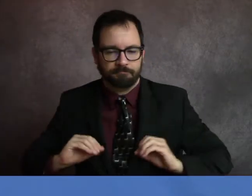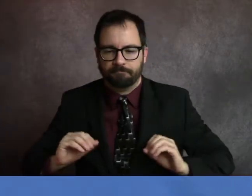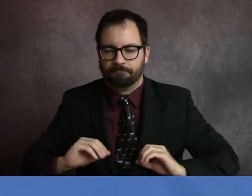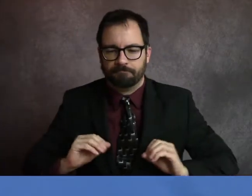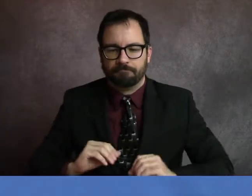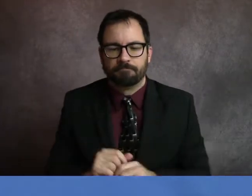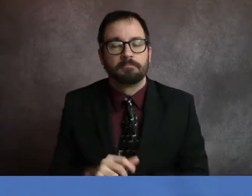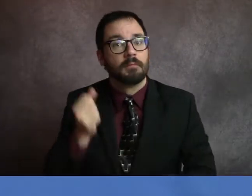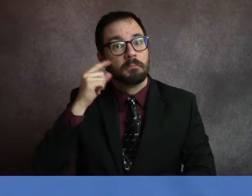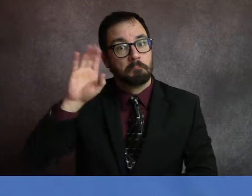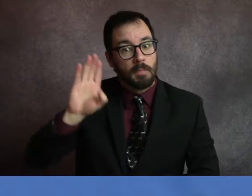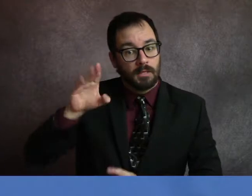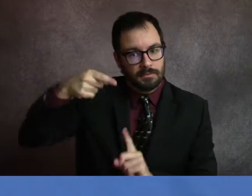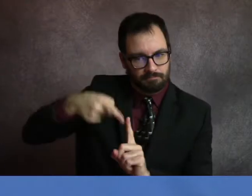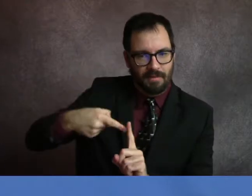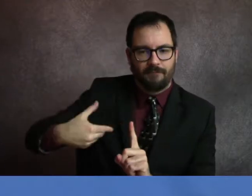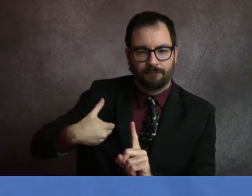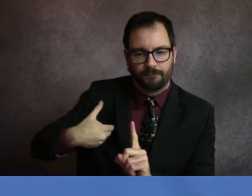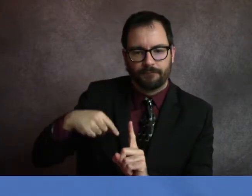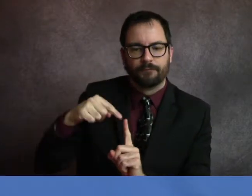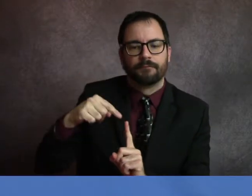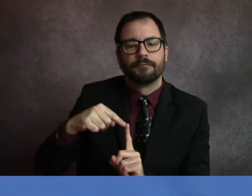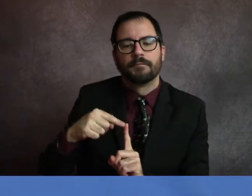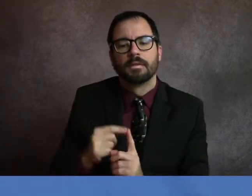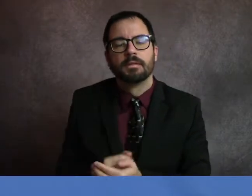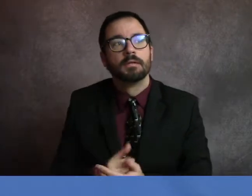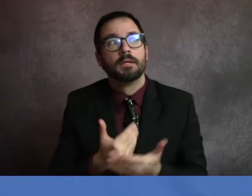numbers for Boston today, but we don't have new state numbers.